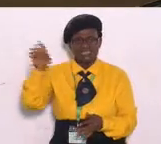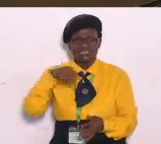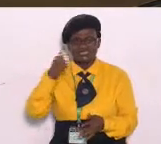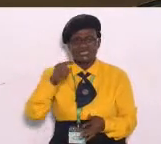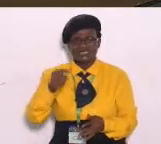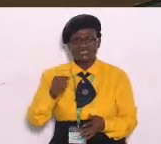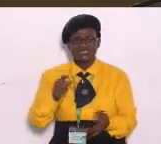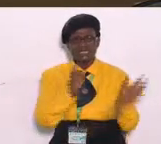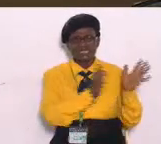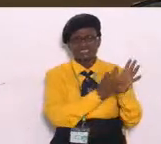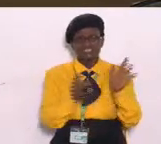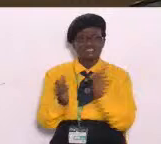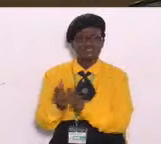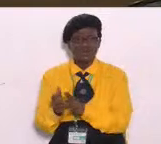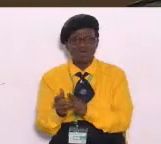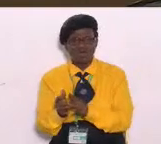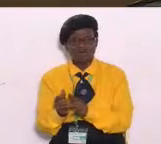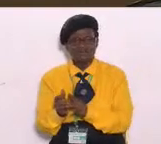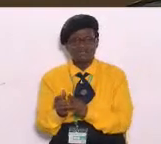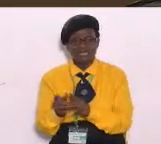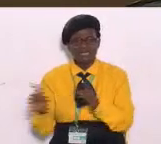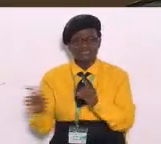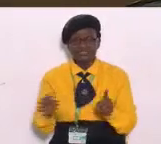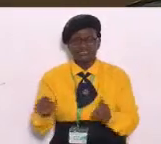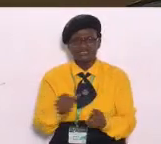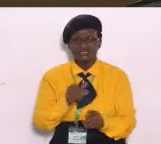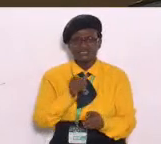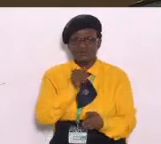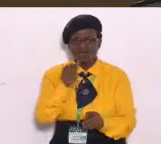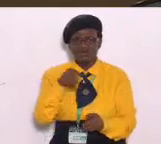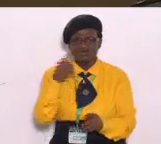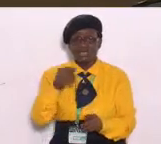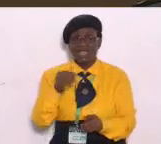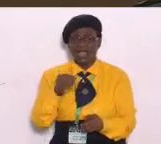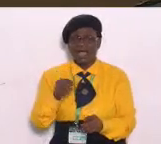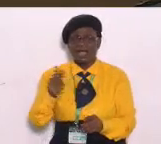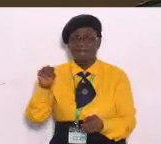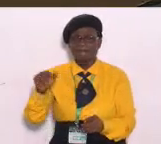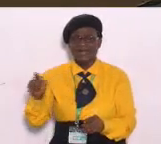Jesus didn't say anything about that. No, he said, Matthew 23, verse